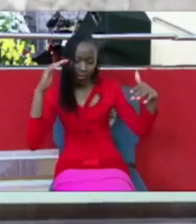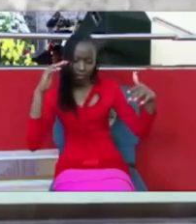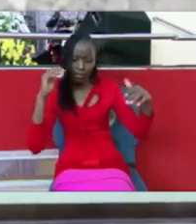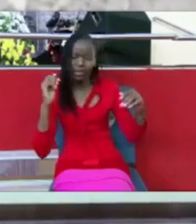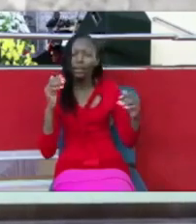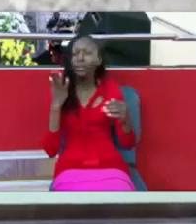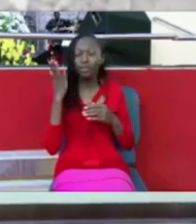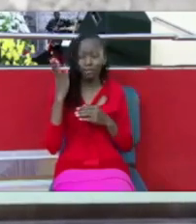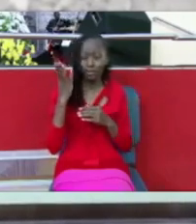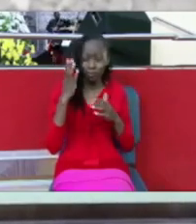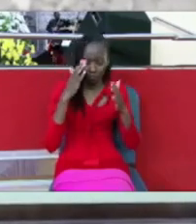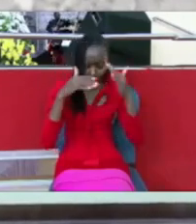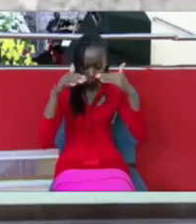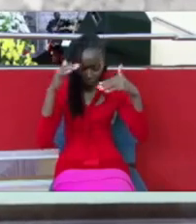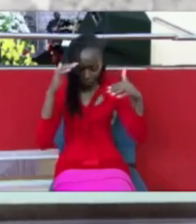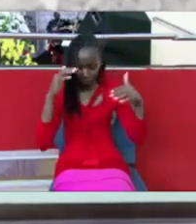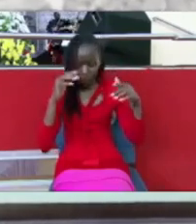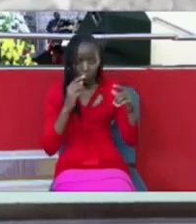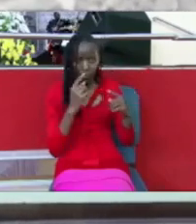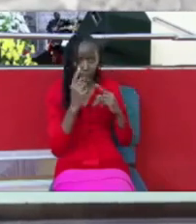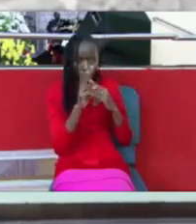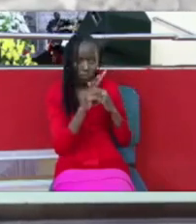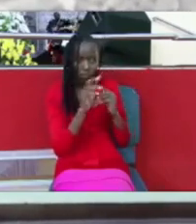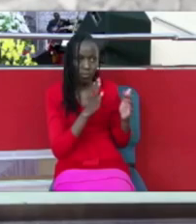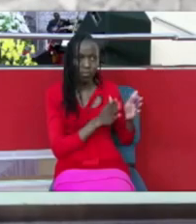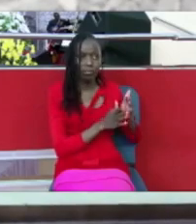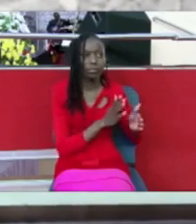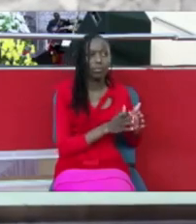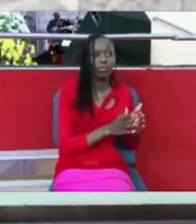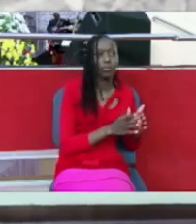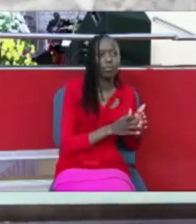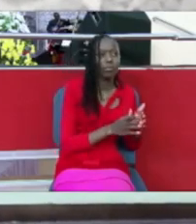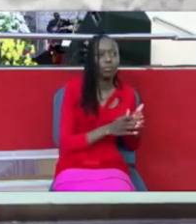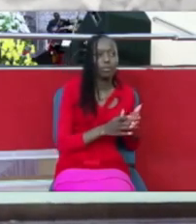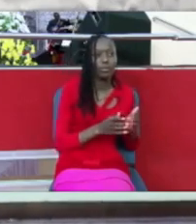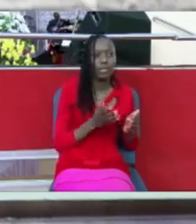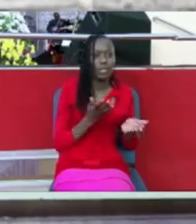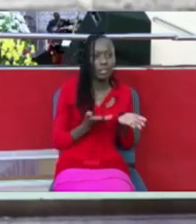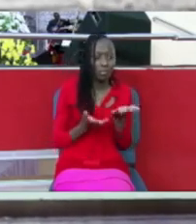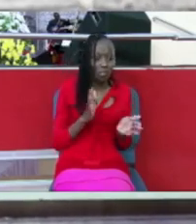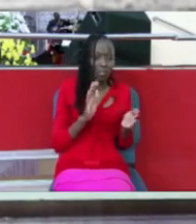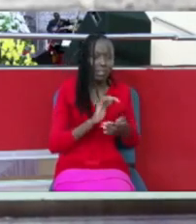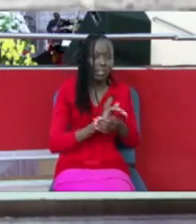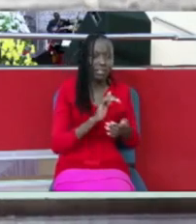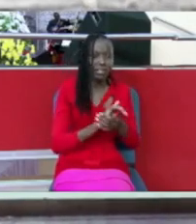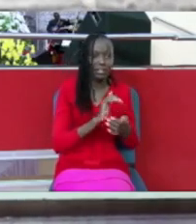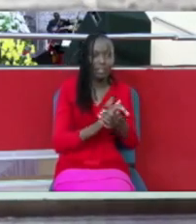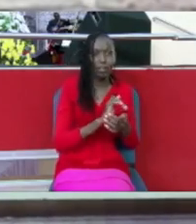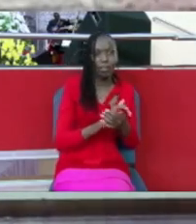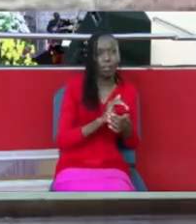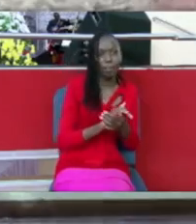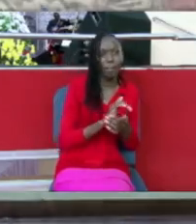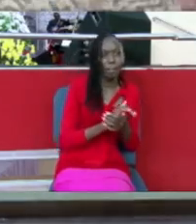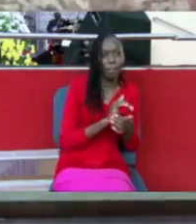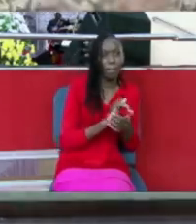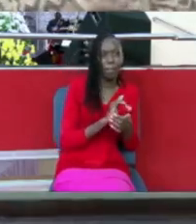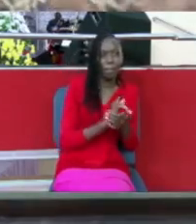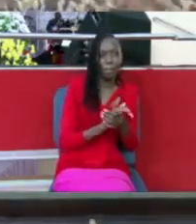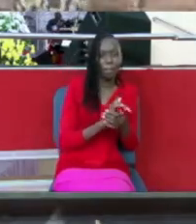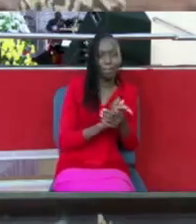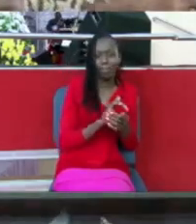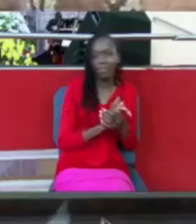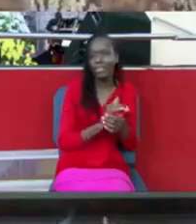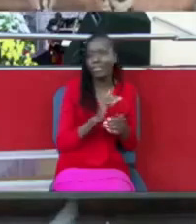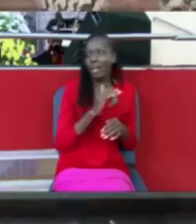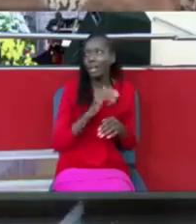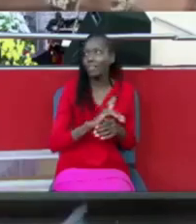celebration lazima here. Look at your neighbor. Tazame whether jira they are clapping their hands. Kama wanapiga makofi. Kama wanapiga biguni. Na